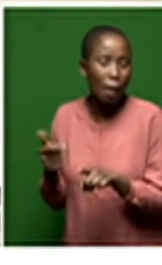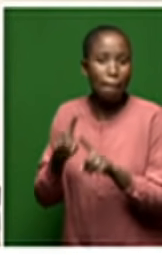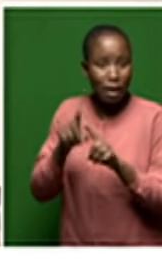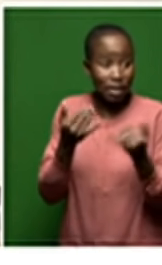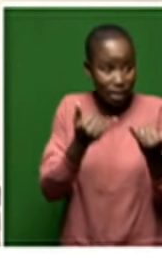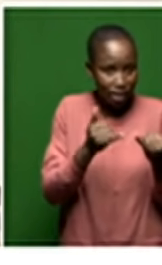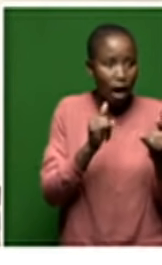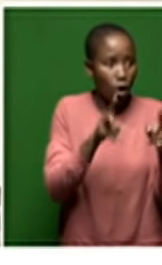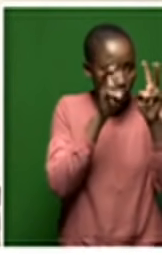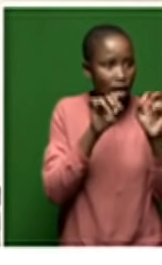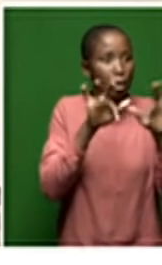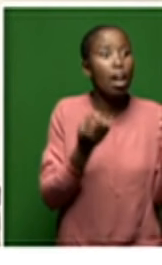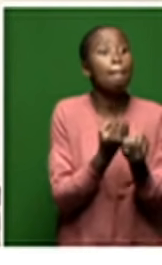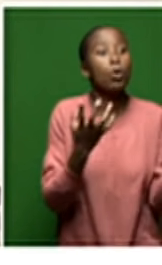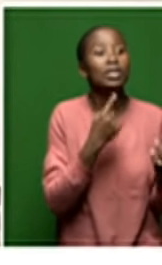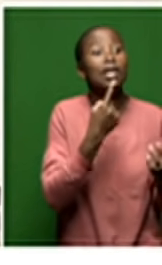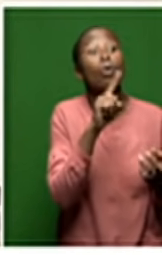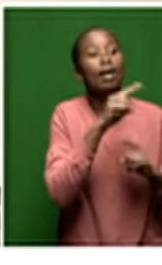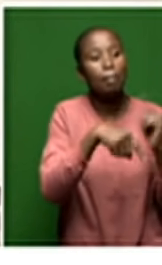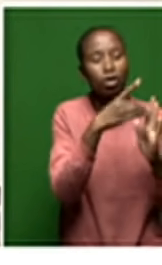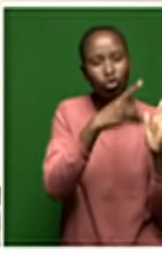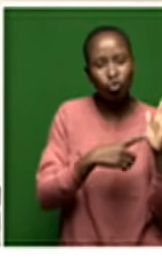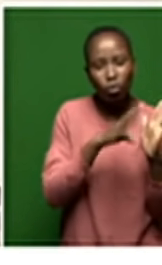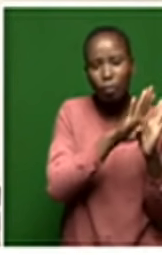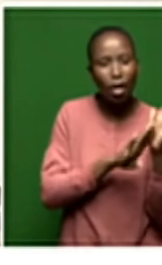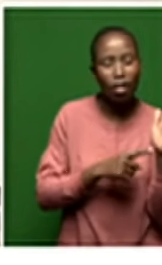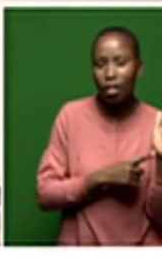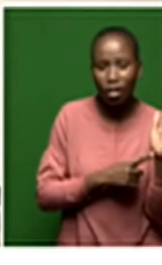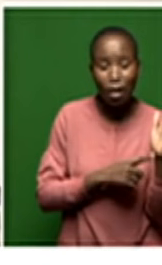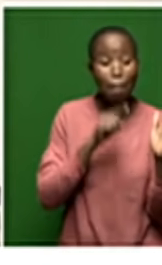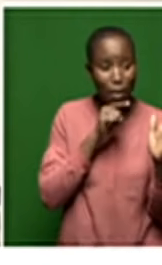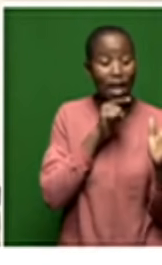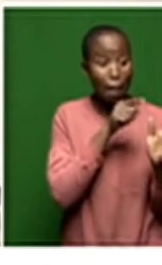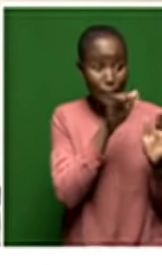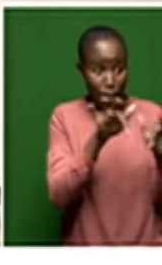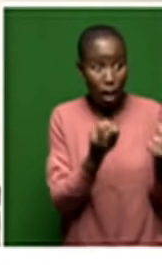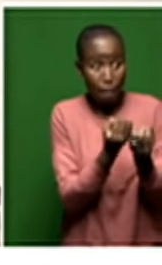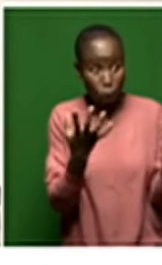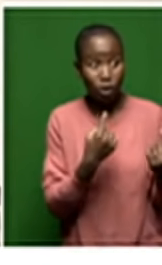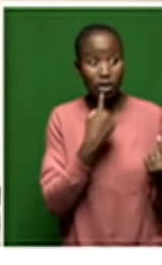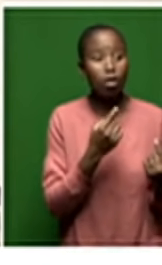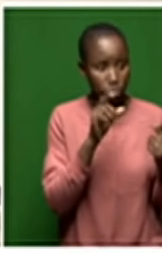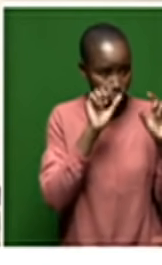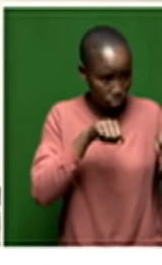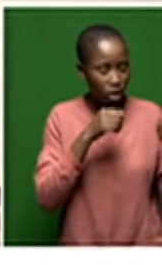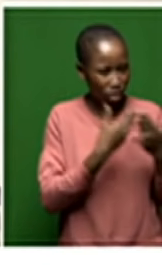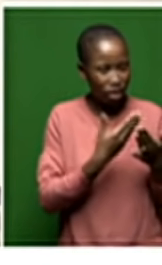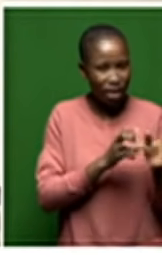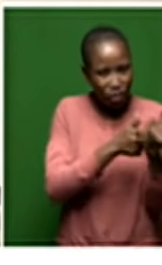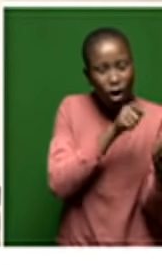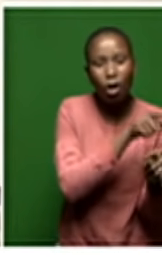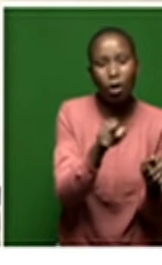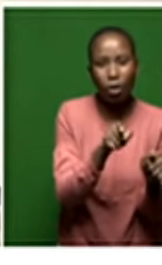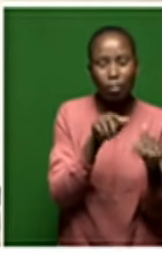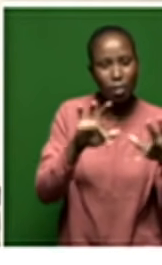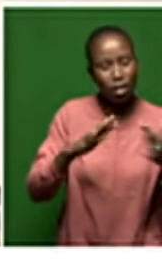masses are going to say on that draft bill, and we'll all be guided by the masses. If we believe in the masses, let's be disciplined and wait for the voices of